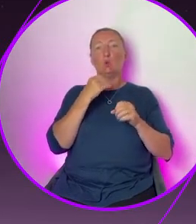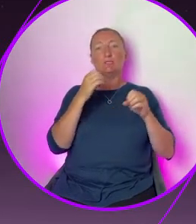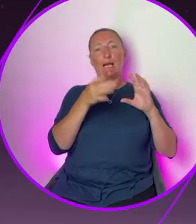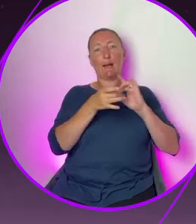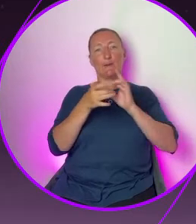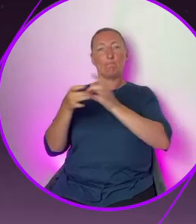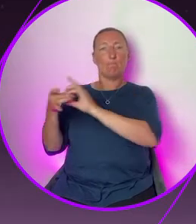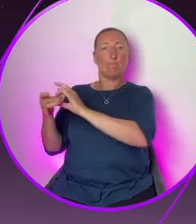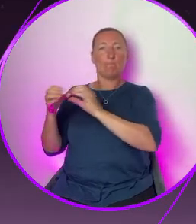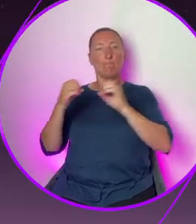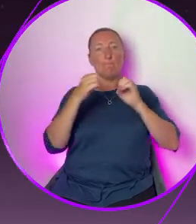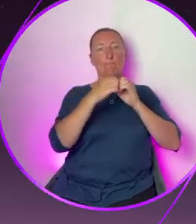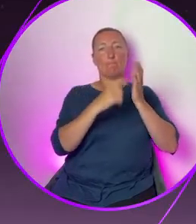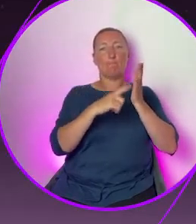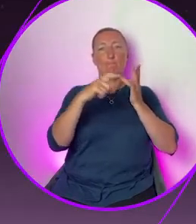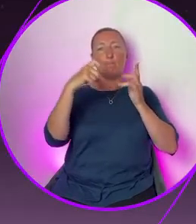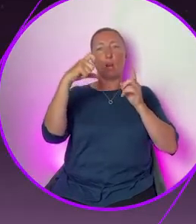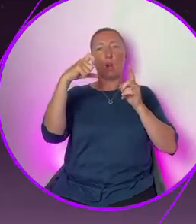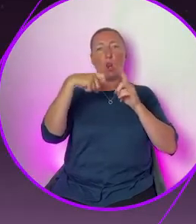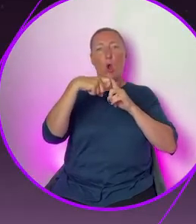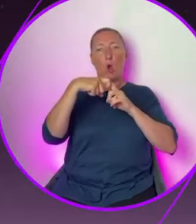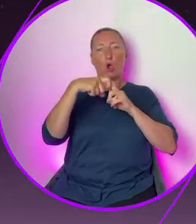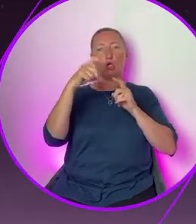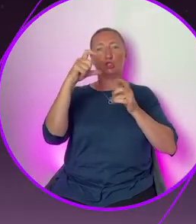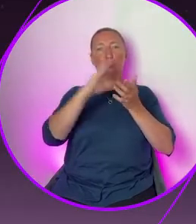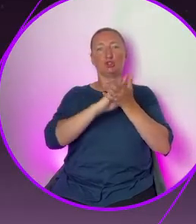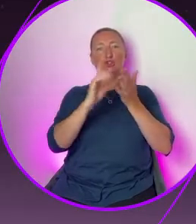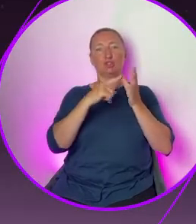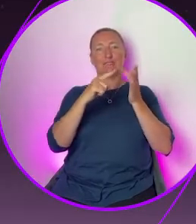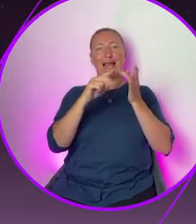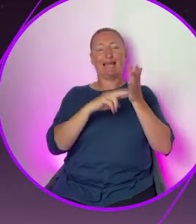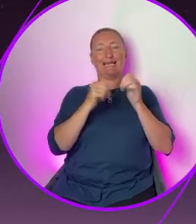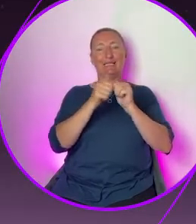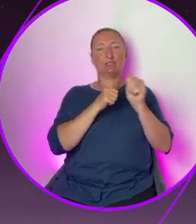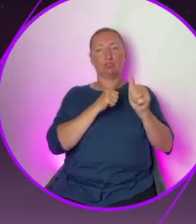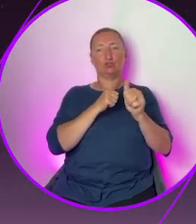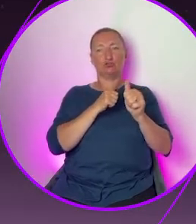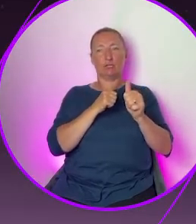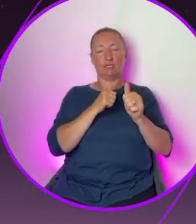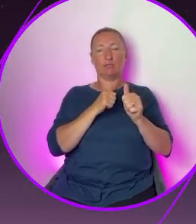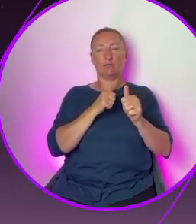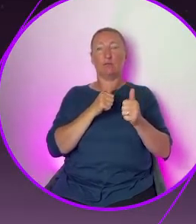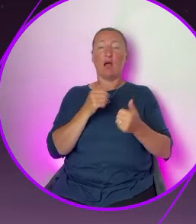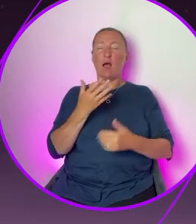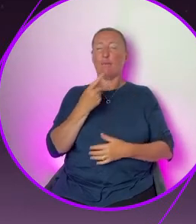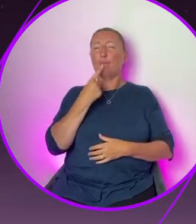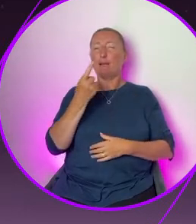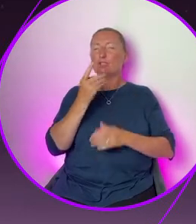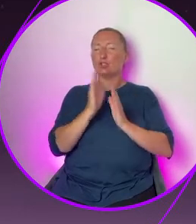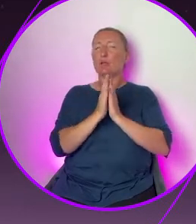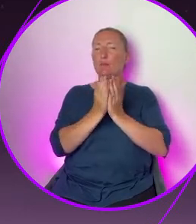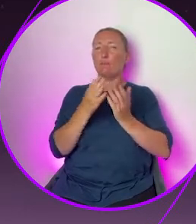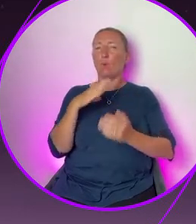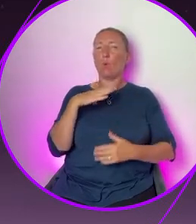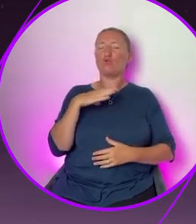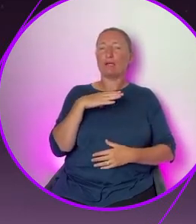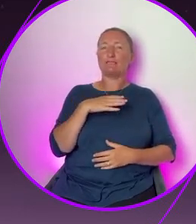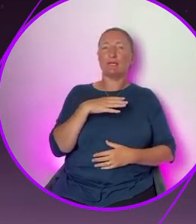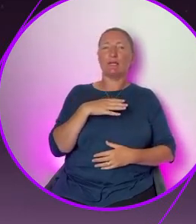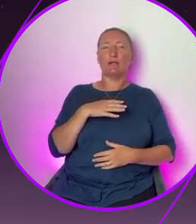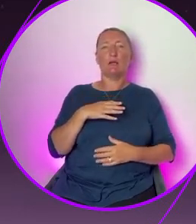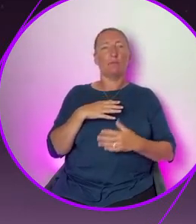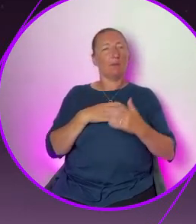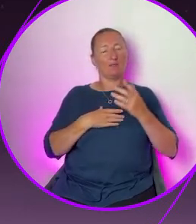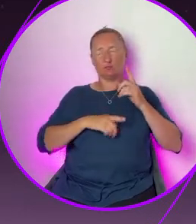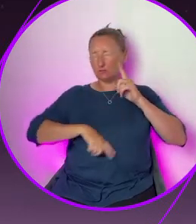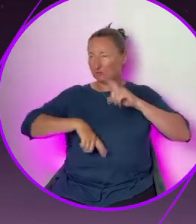So we talk about this in the book, but we'll just talk about it again. Decentraland is an example that we look to here, though there are so